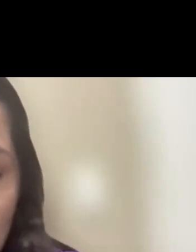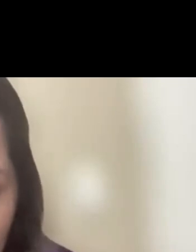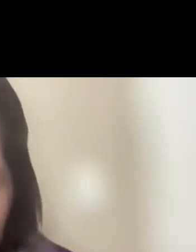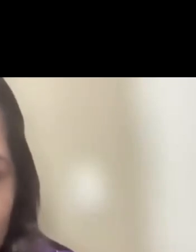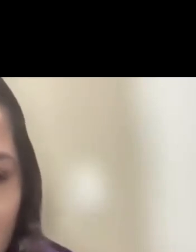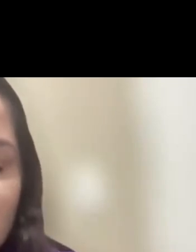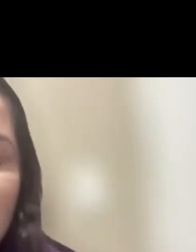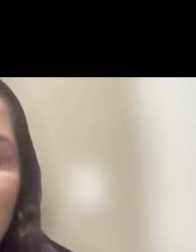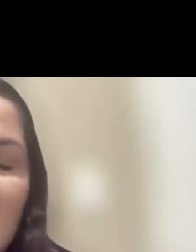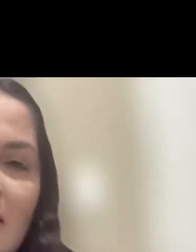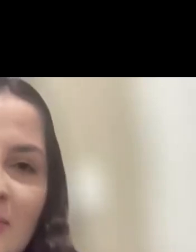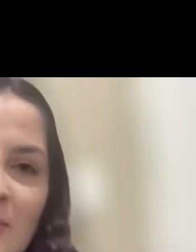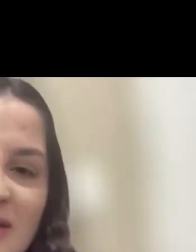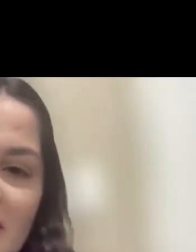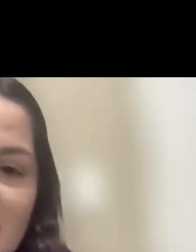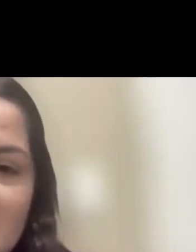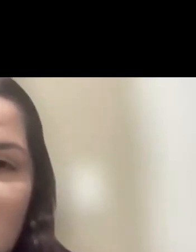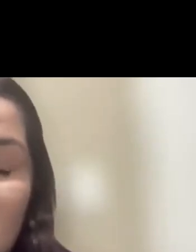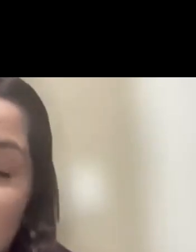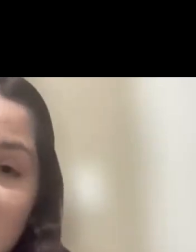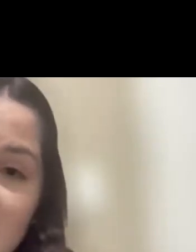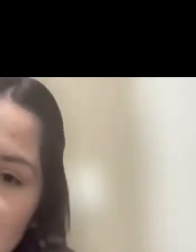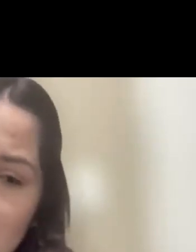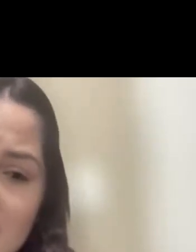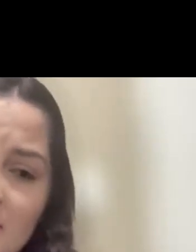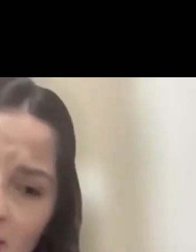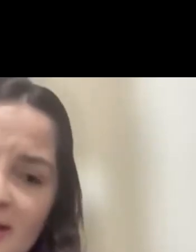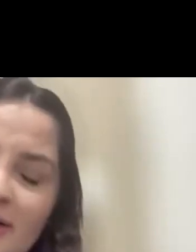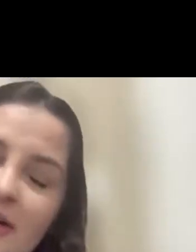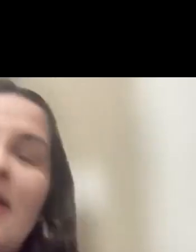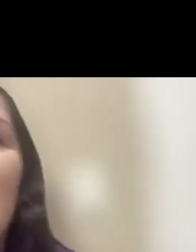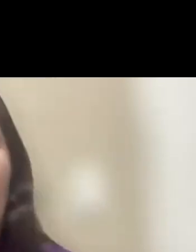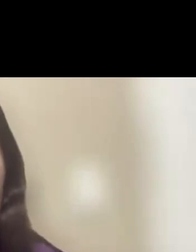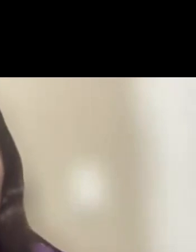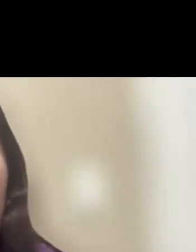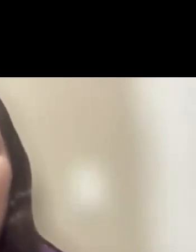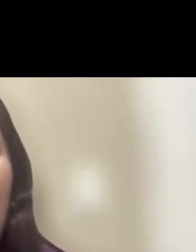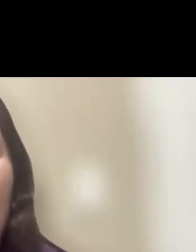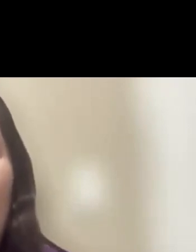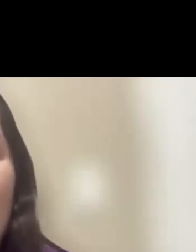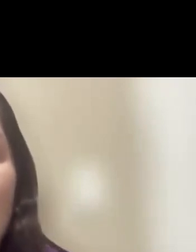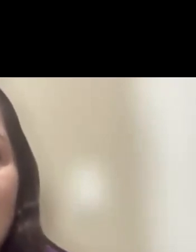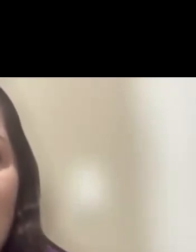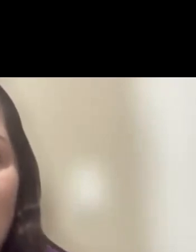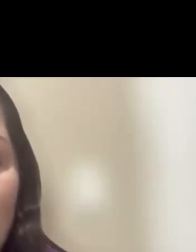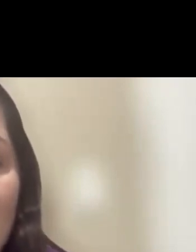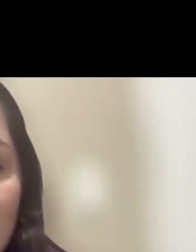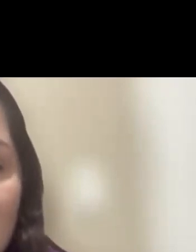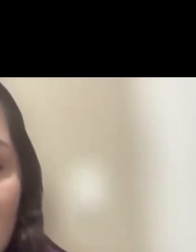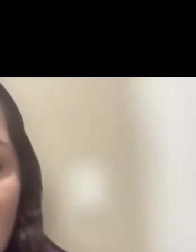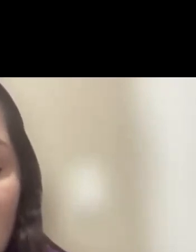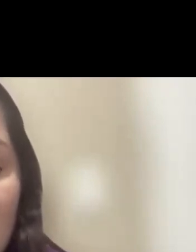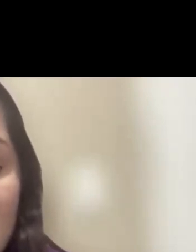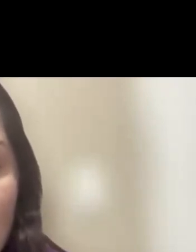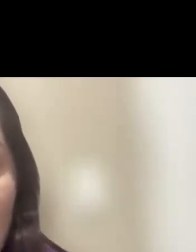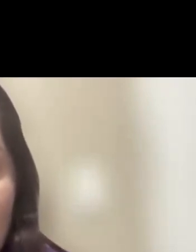dad has dementia. We didn't get his early onset diagnosis until way later. But when they told us that